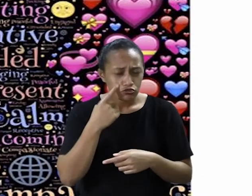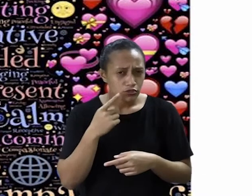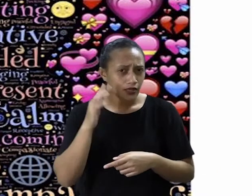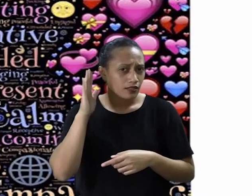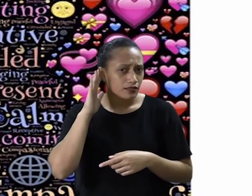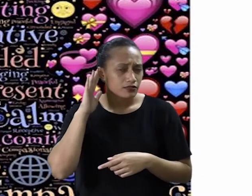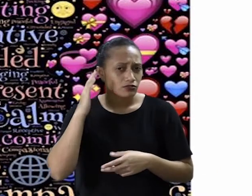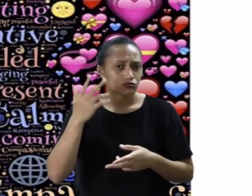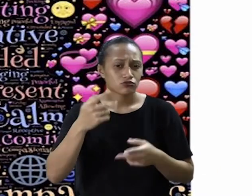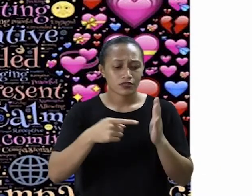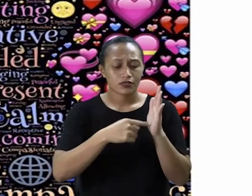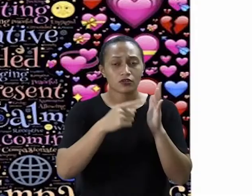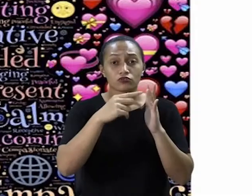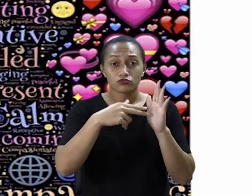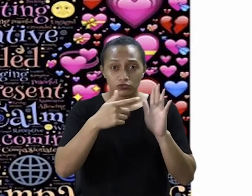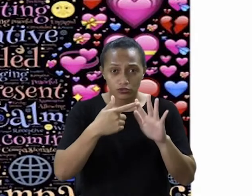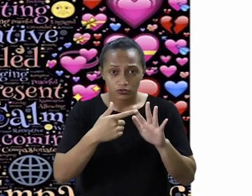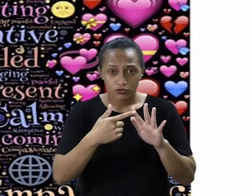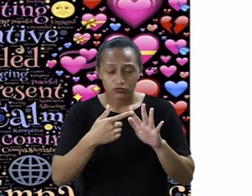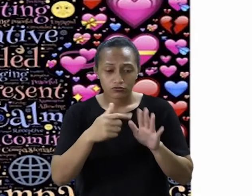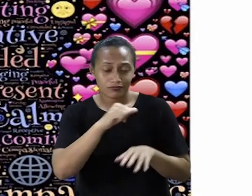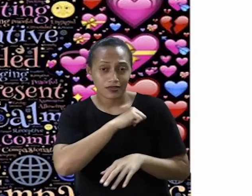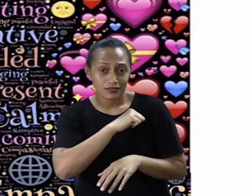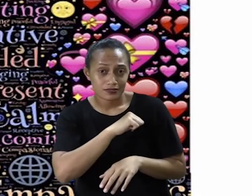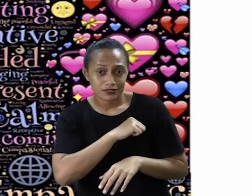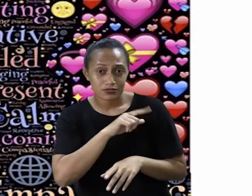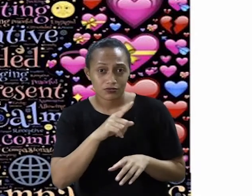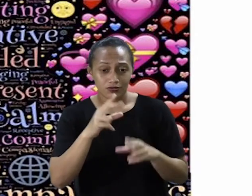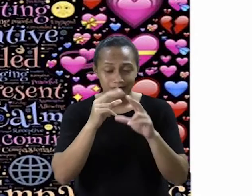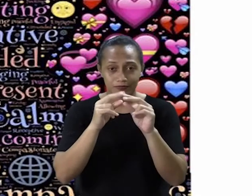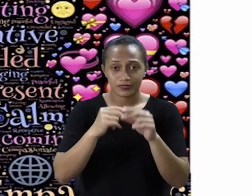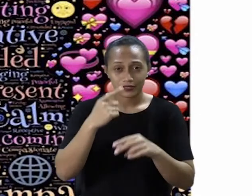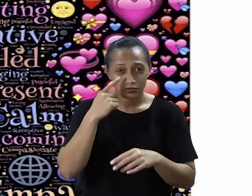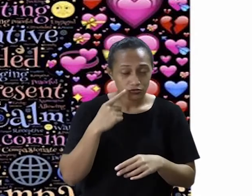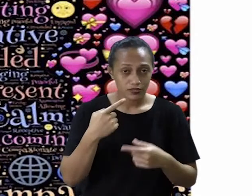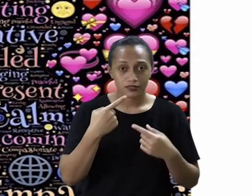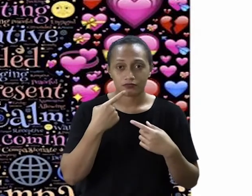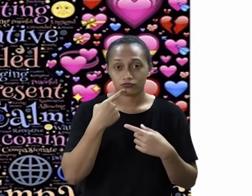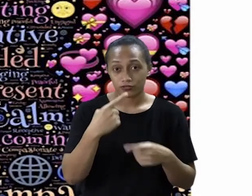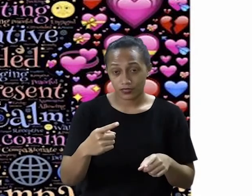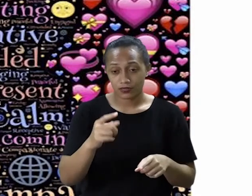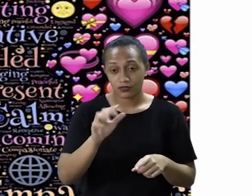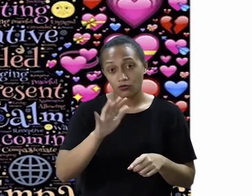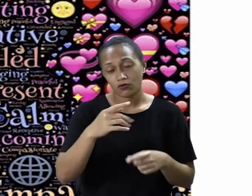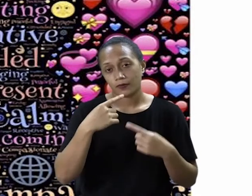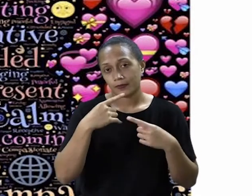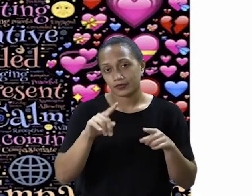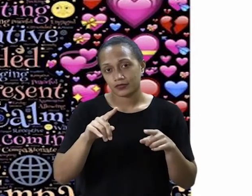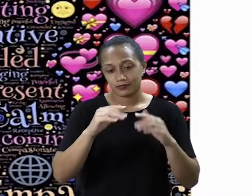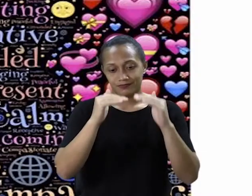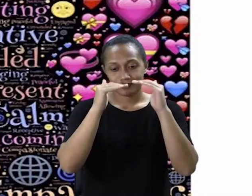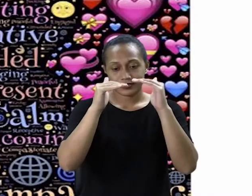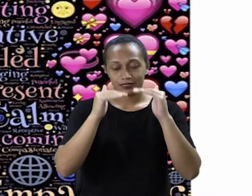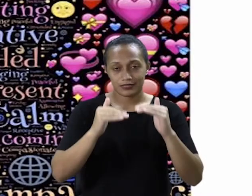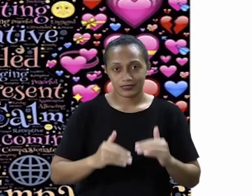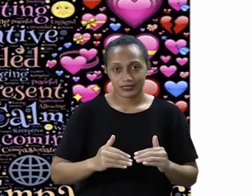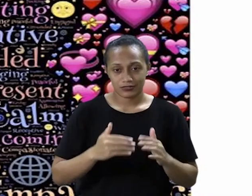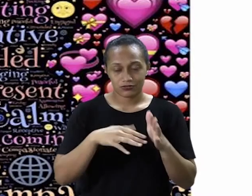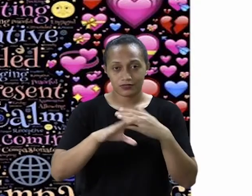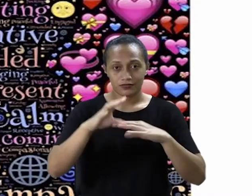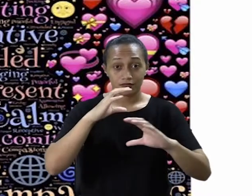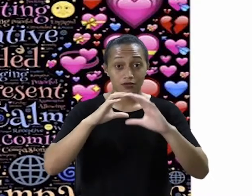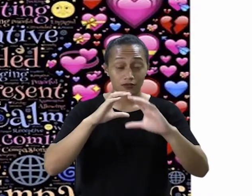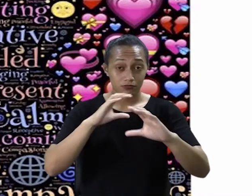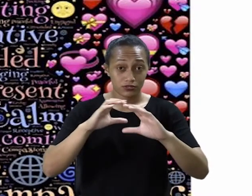tone and identify what the speaker is trying to say or the message. Details in a conversation